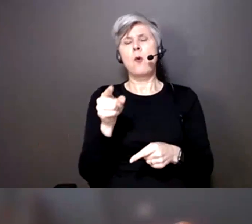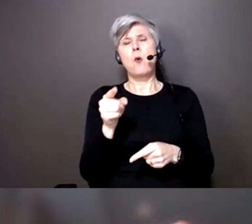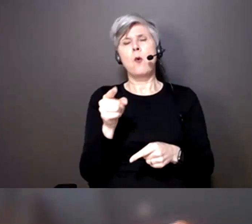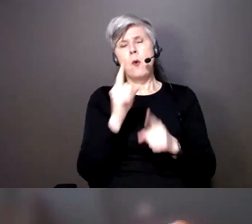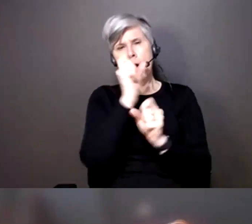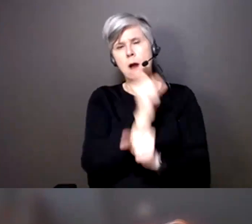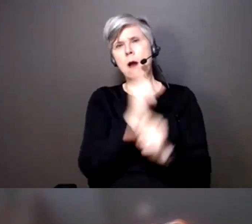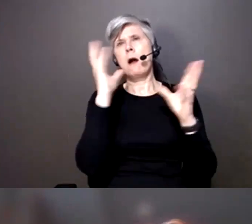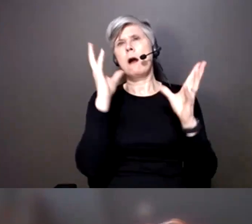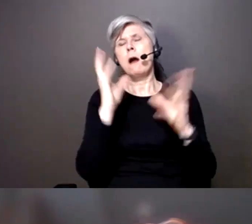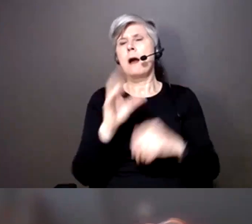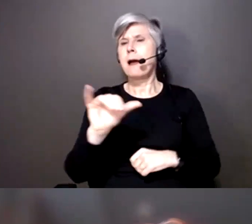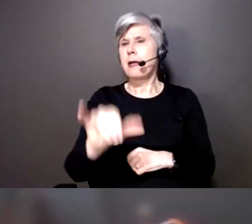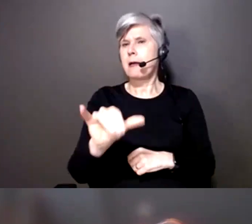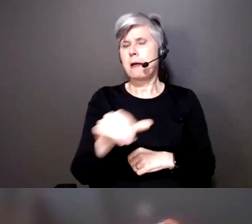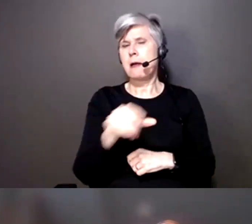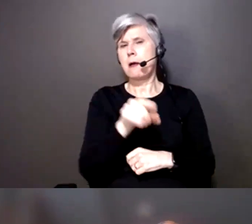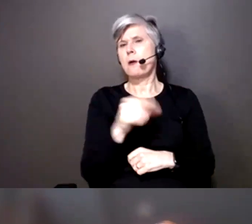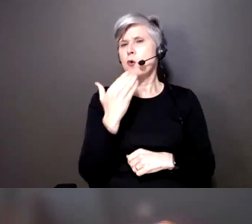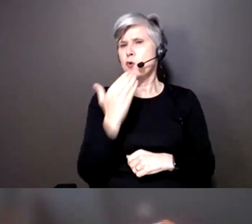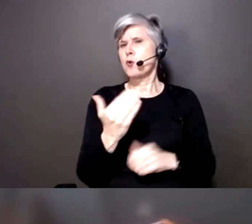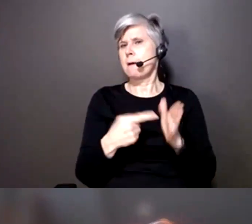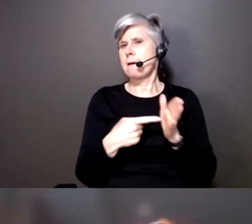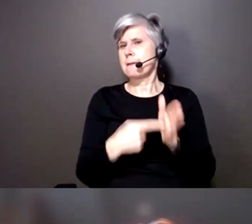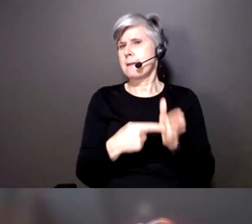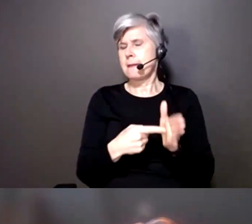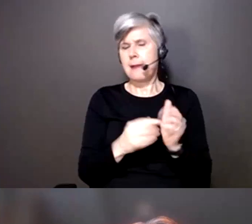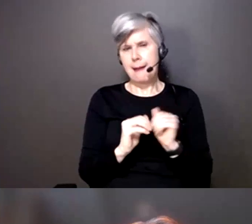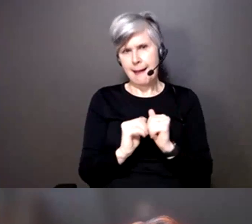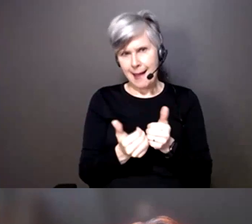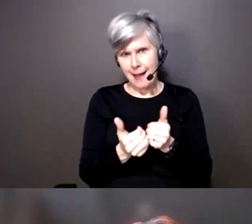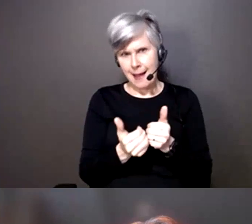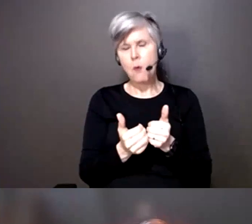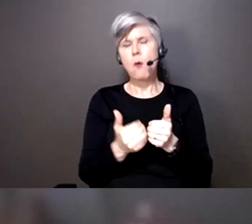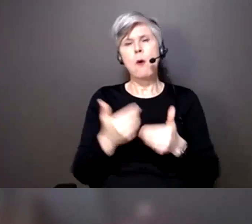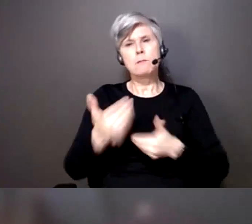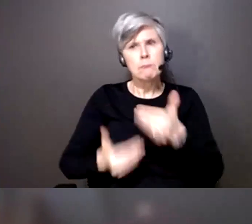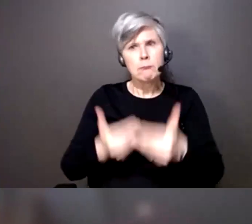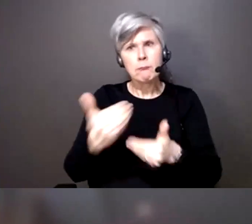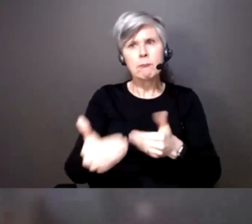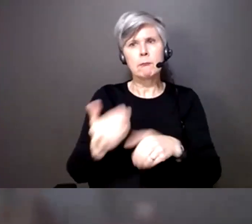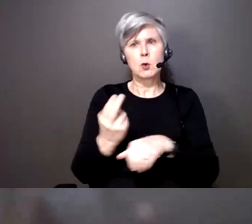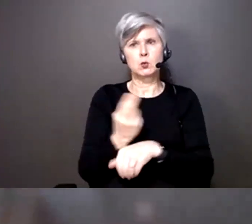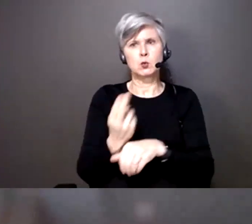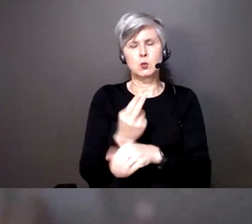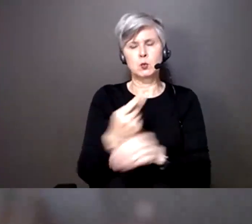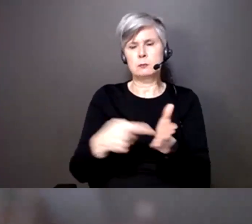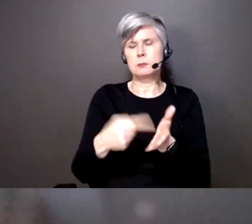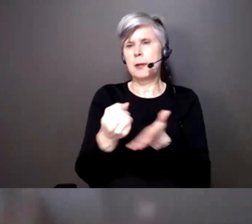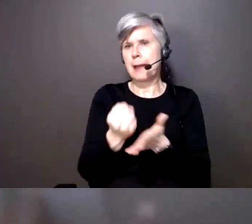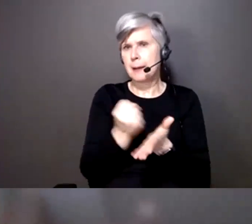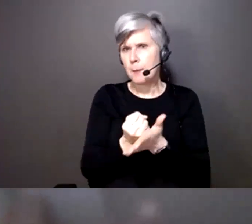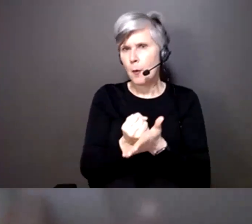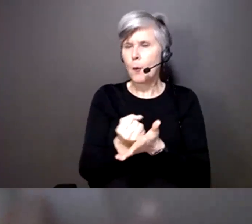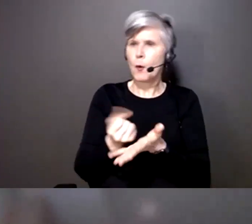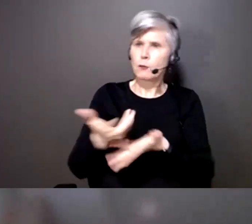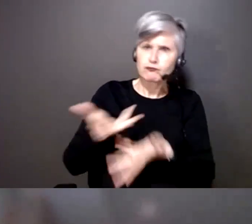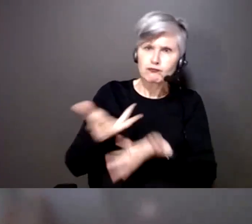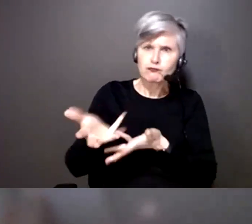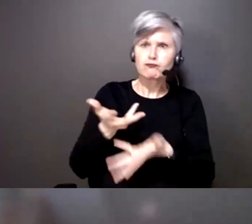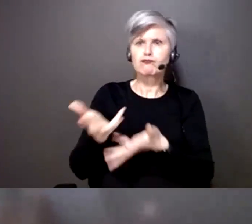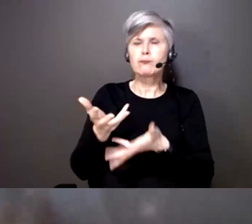have a conversation about workplace accommodation and how to use the passport. And the third portion of this workshop,